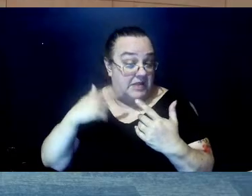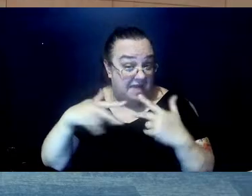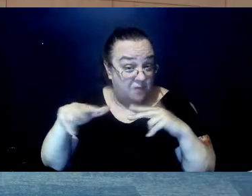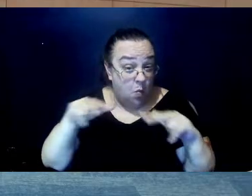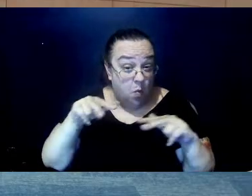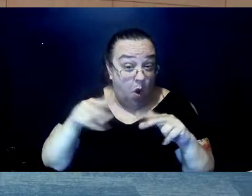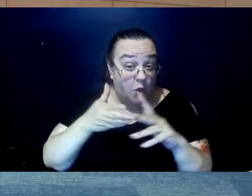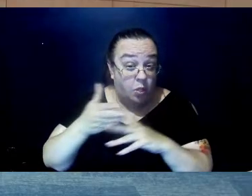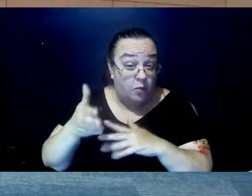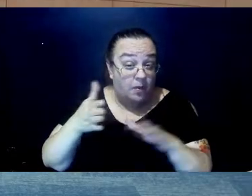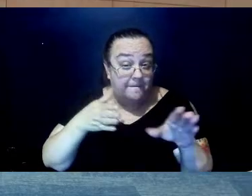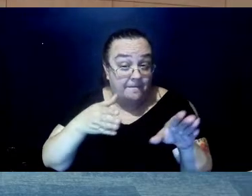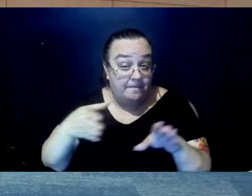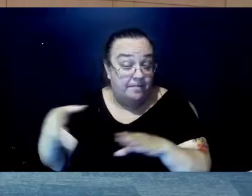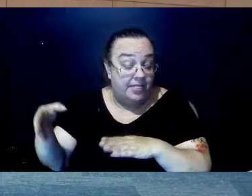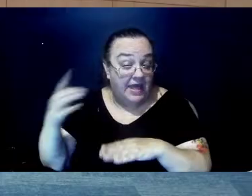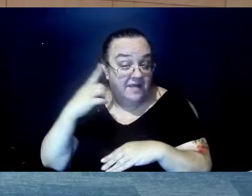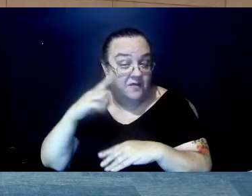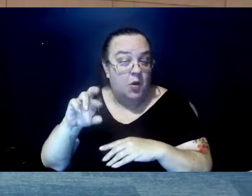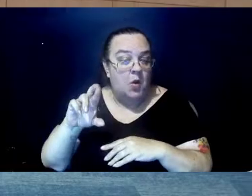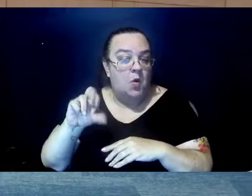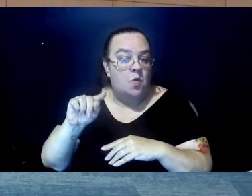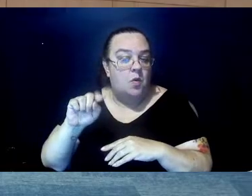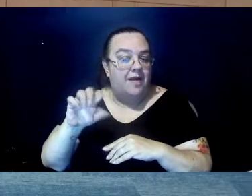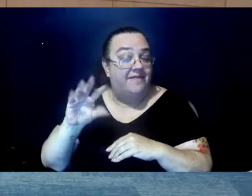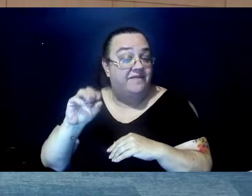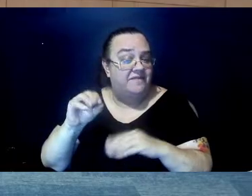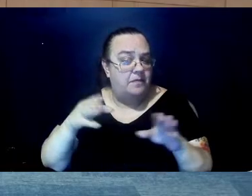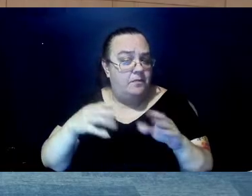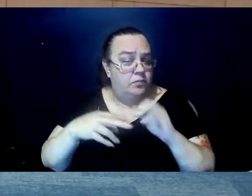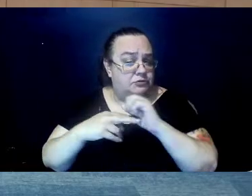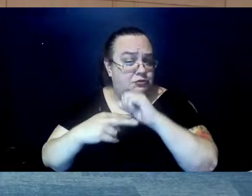plan for the Route 50 bridge yet?